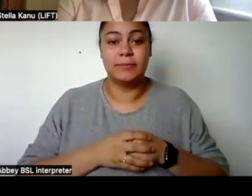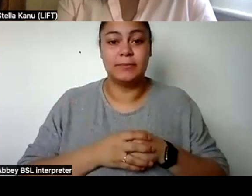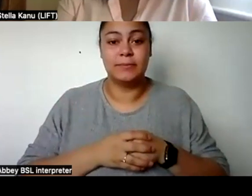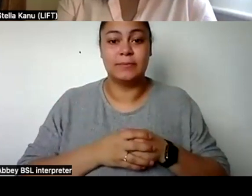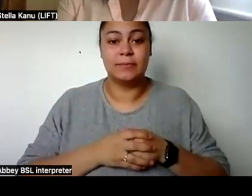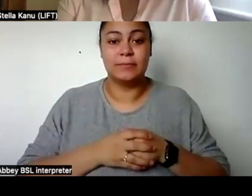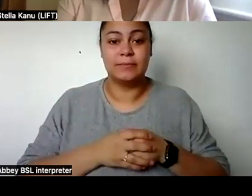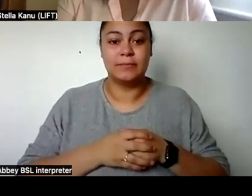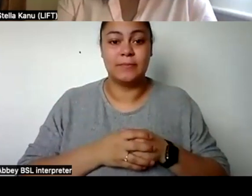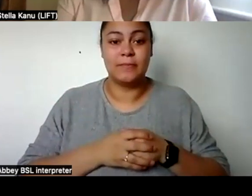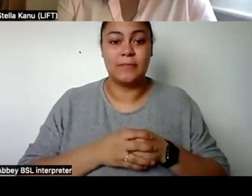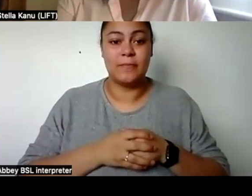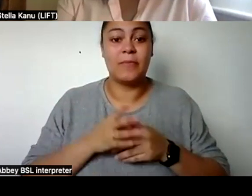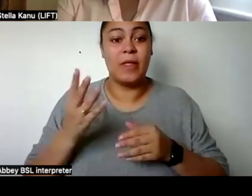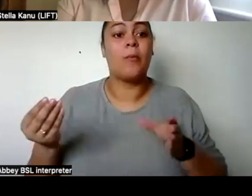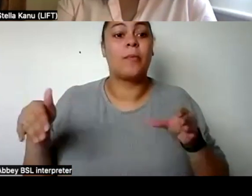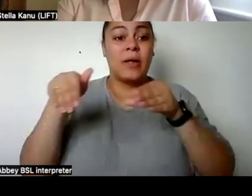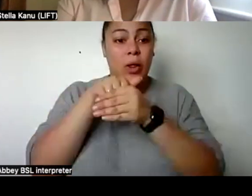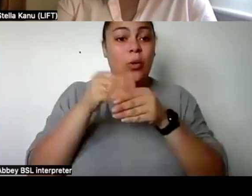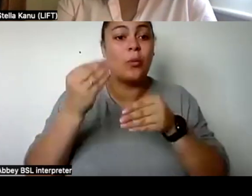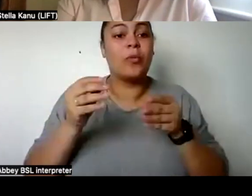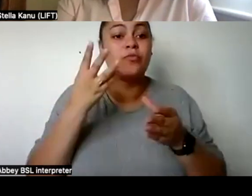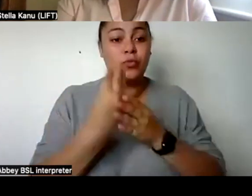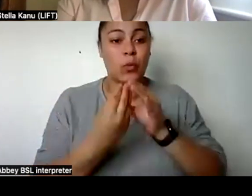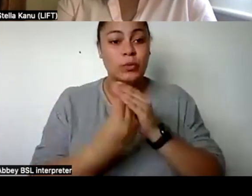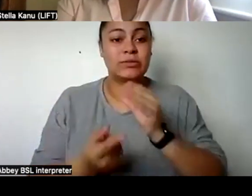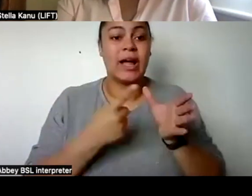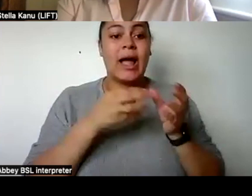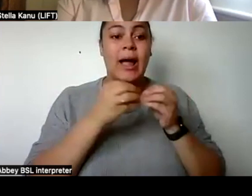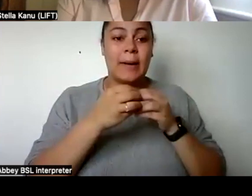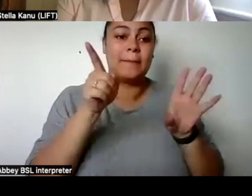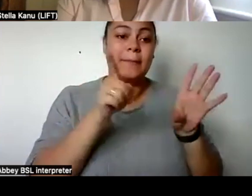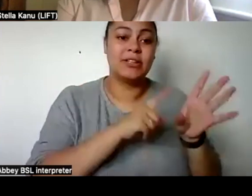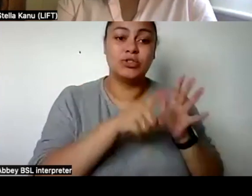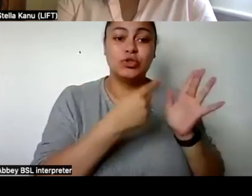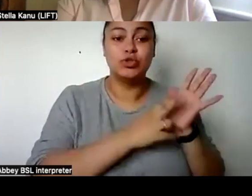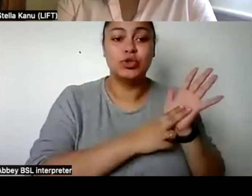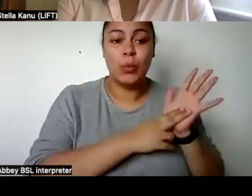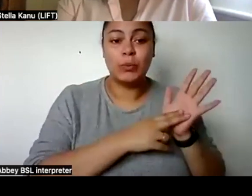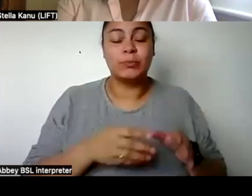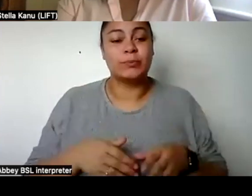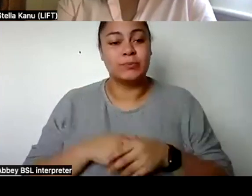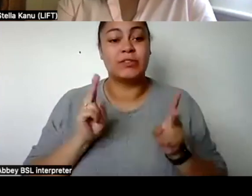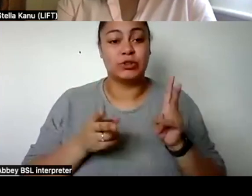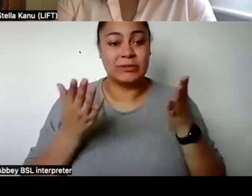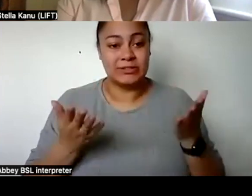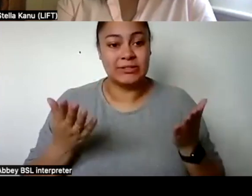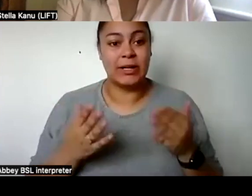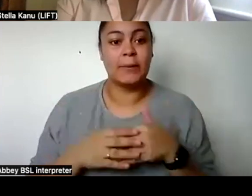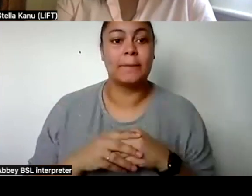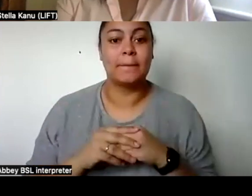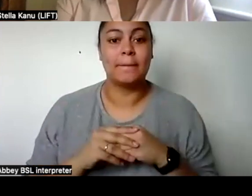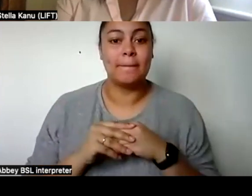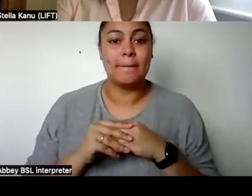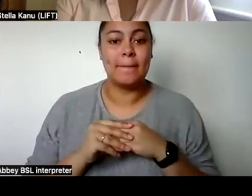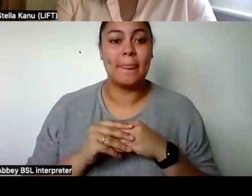be embedded in the recorded version. Abby Jones is providing the BSL interpretation today, and we will ensure their image